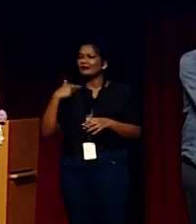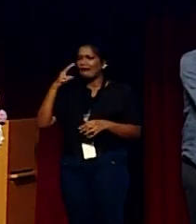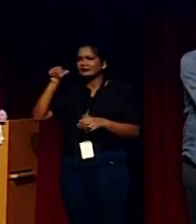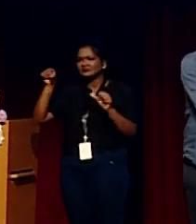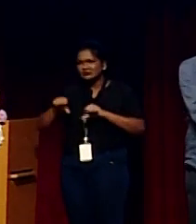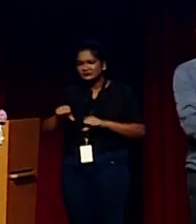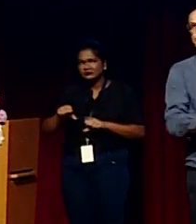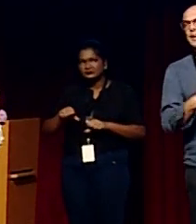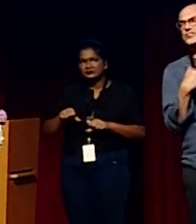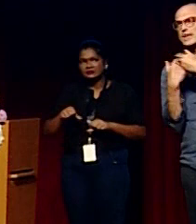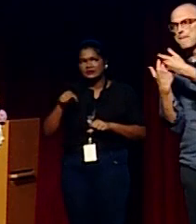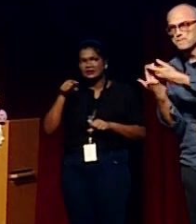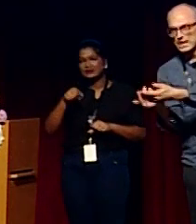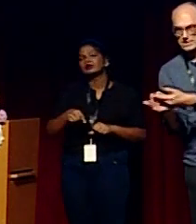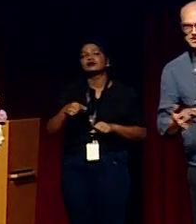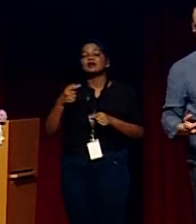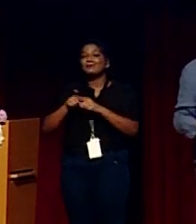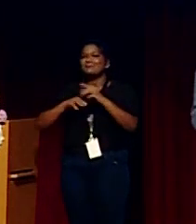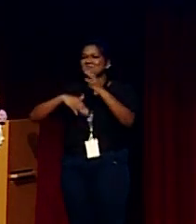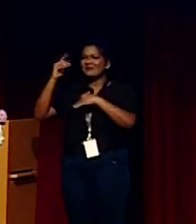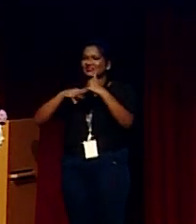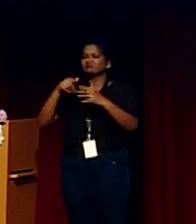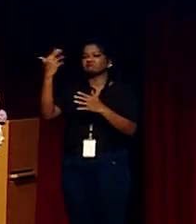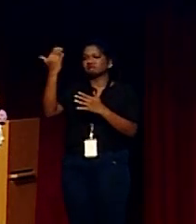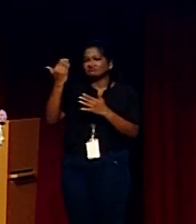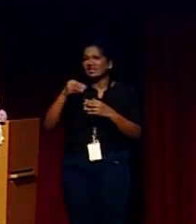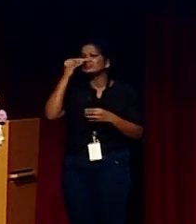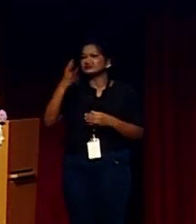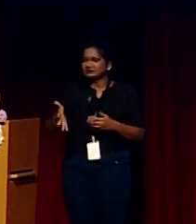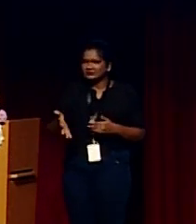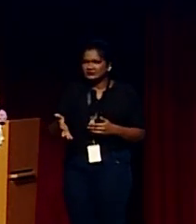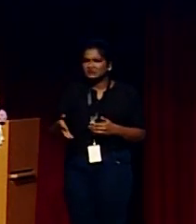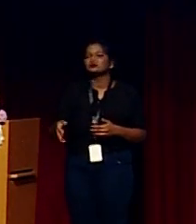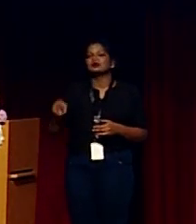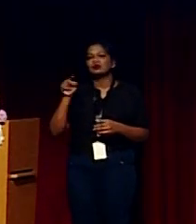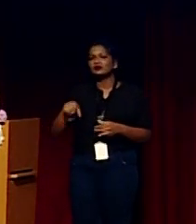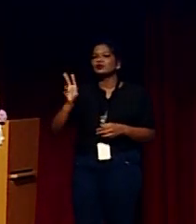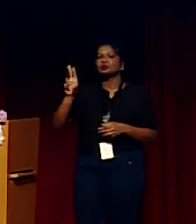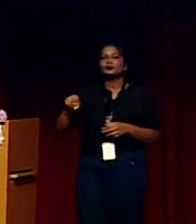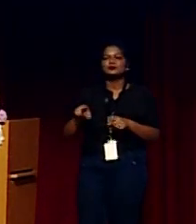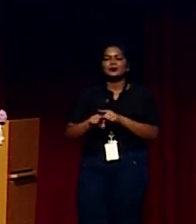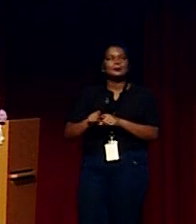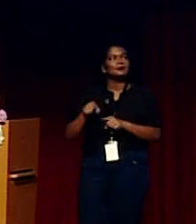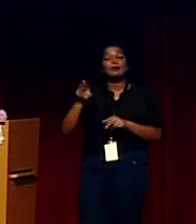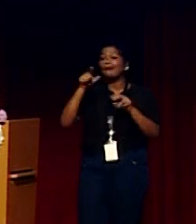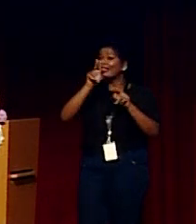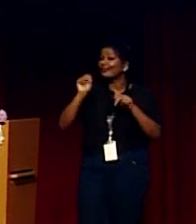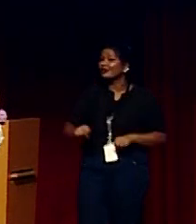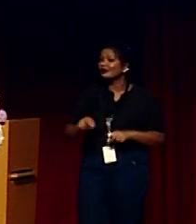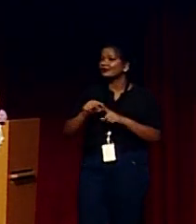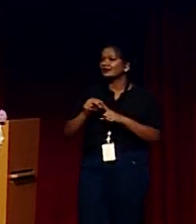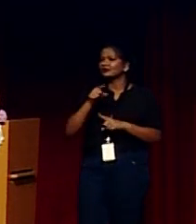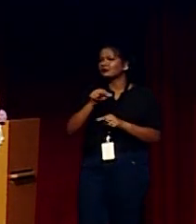building, to actually build diagrams easily and know, first of all, what they mean and that